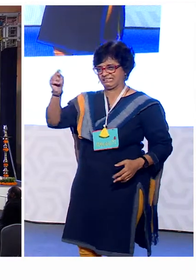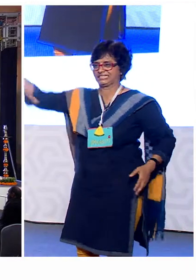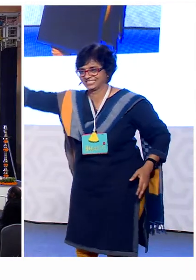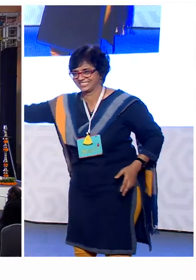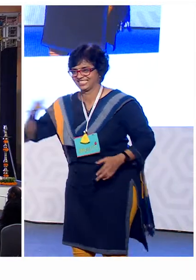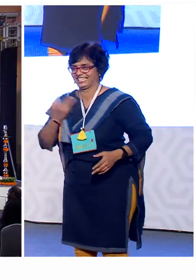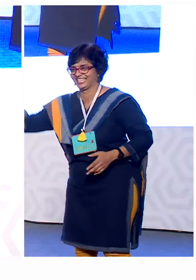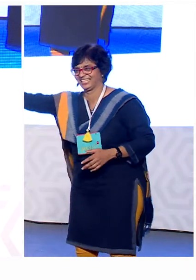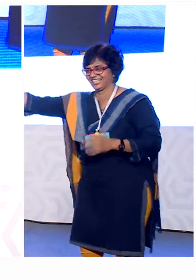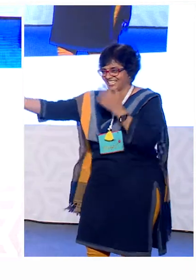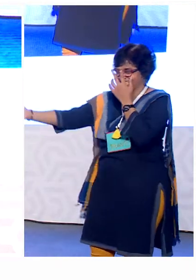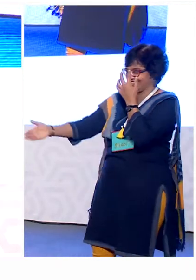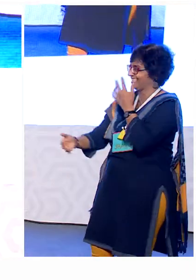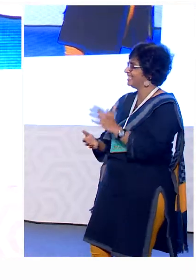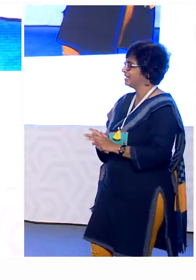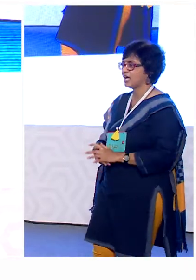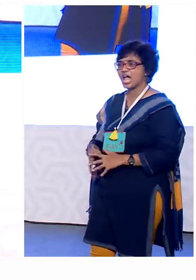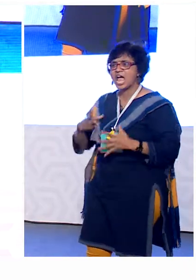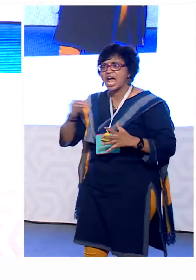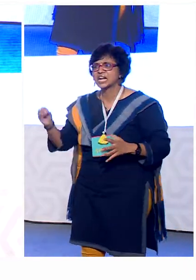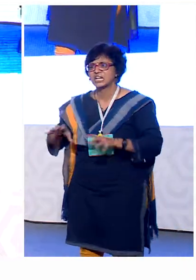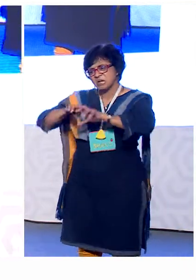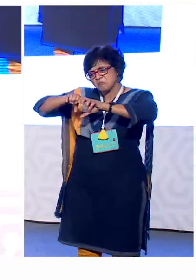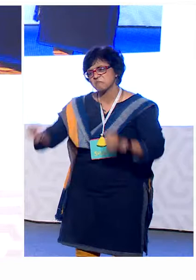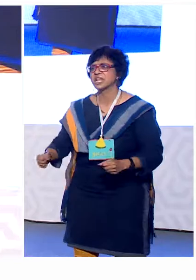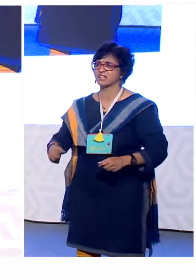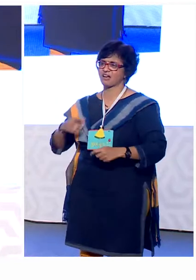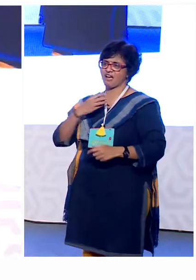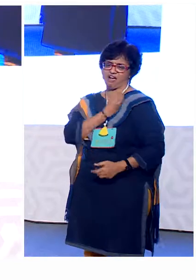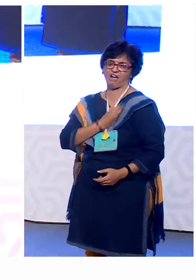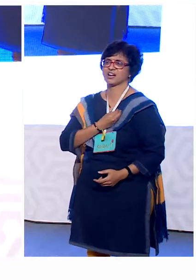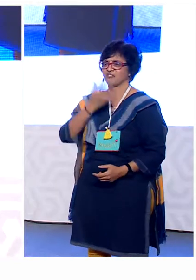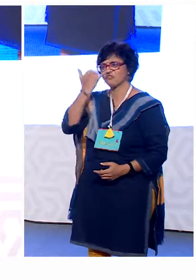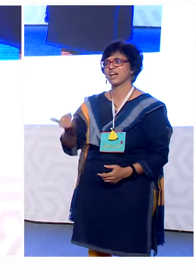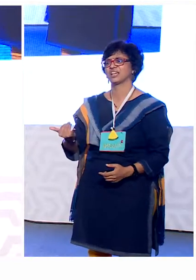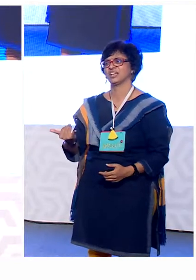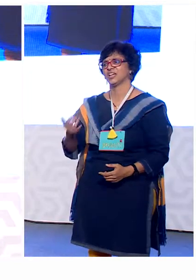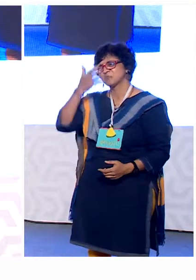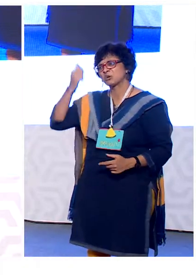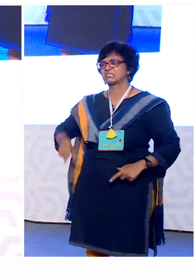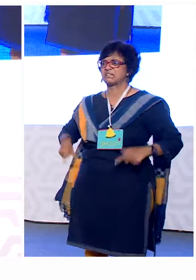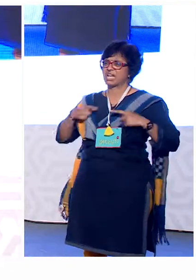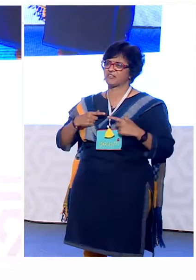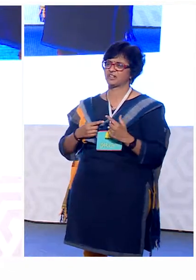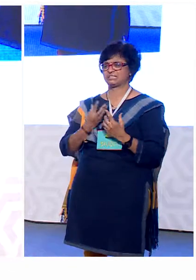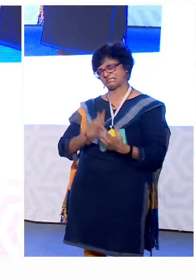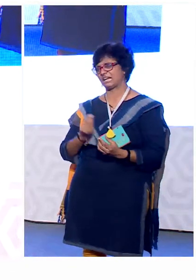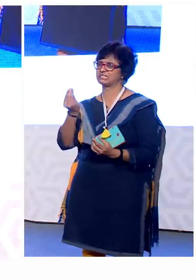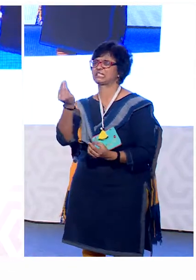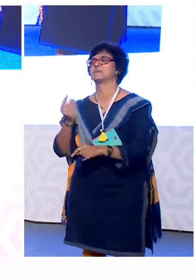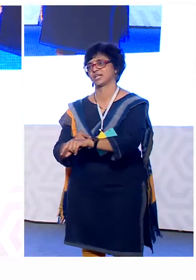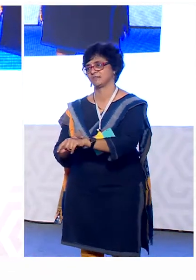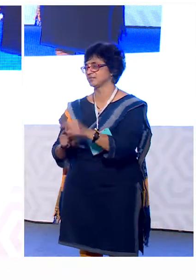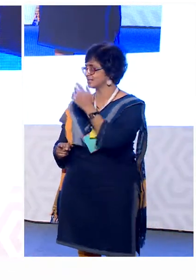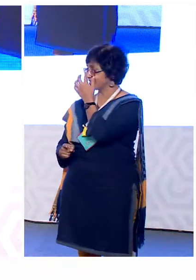And that breaks our hearts, right? But the dream didn't go anywhere. The dream actually just underwent a planting and fertilization